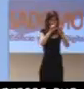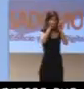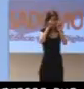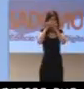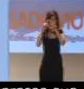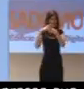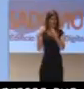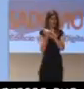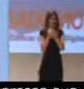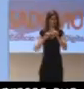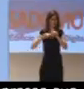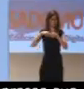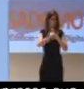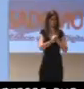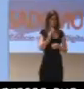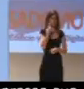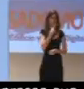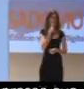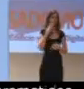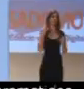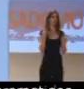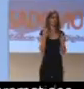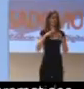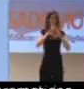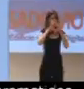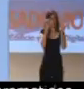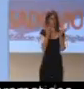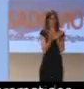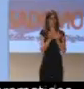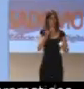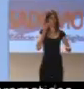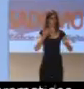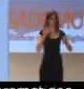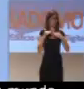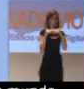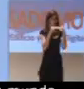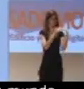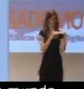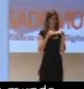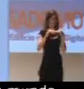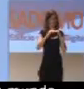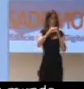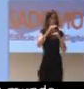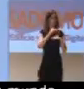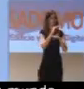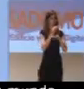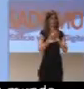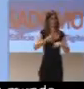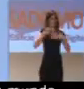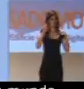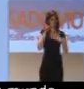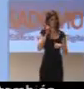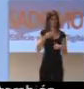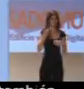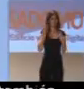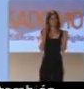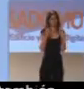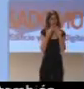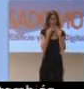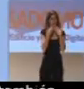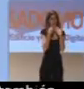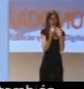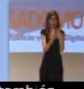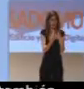involved in these projects are committed to a fairer world, a more sustainable and